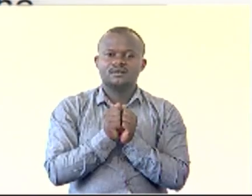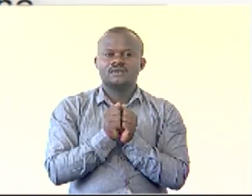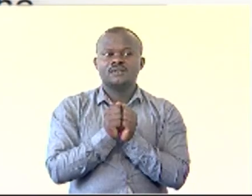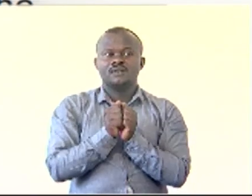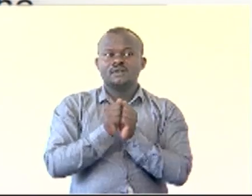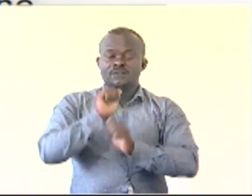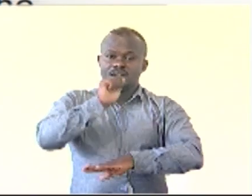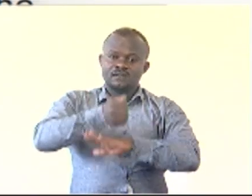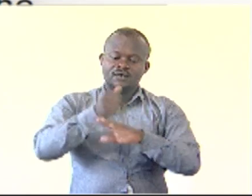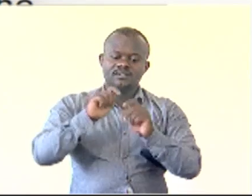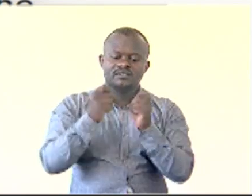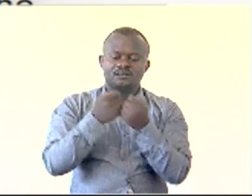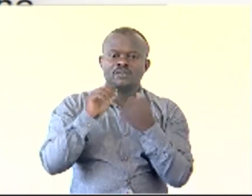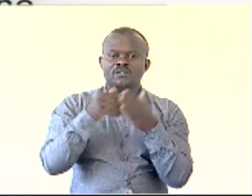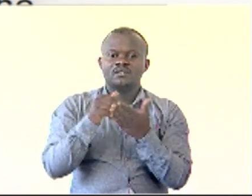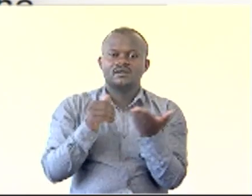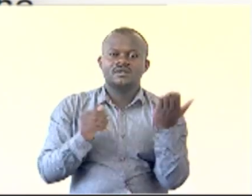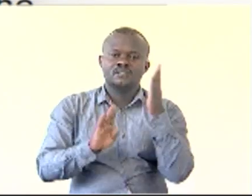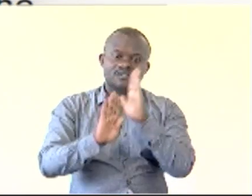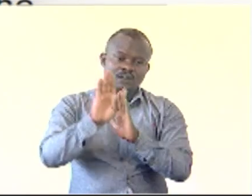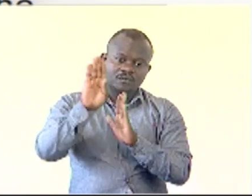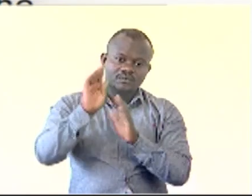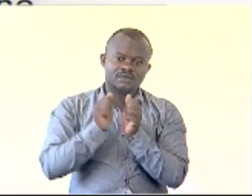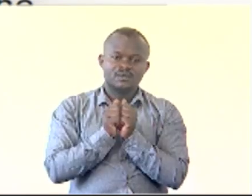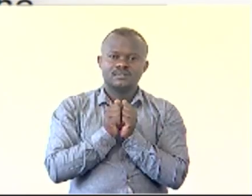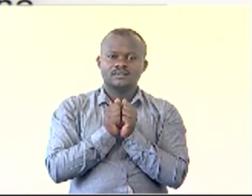Determining the type of joint that develops,